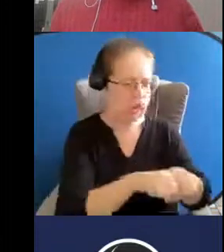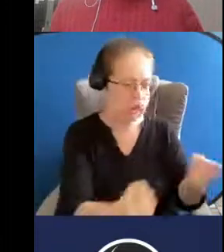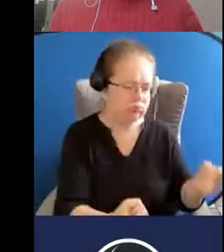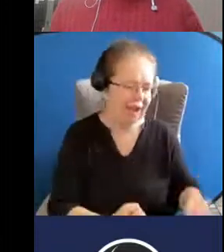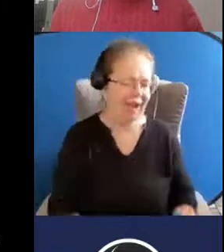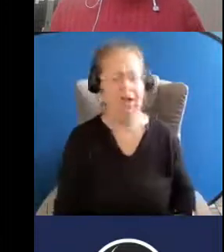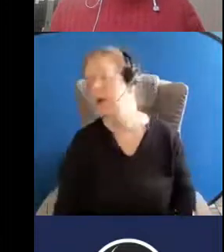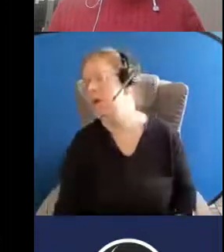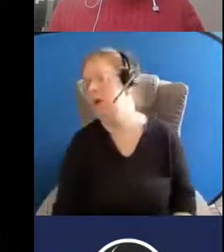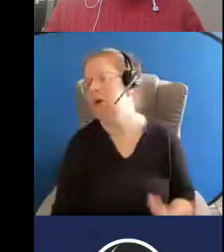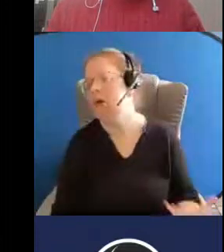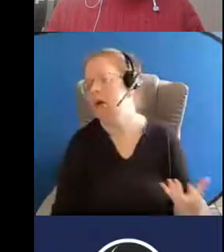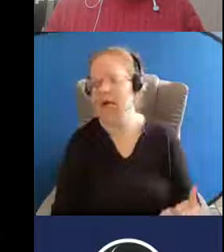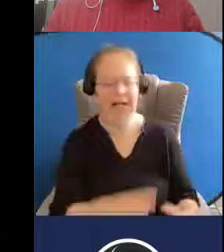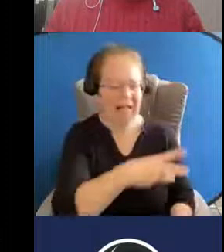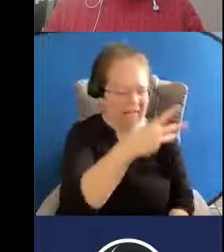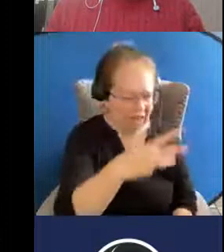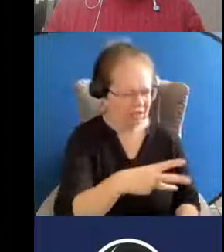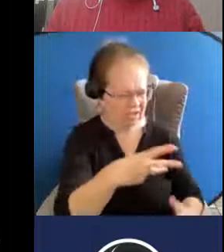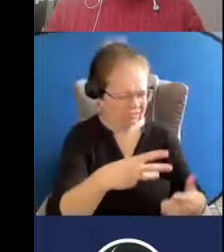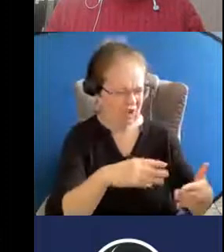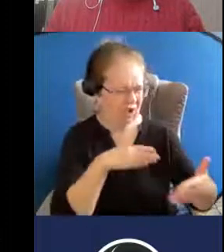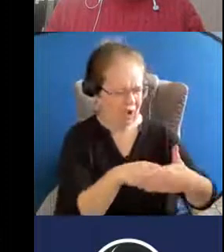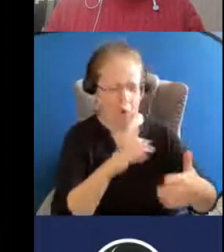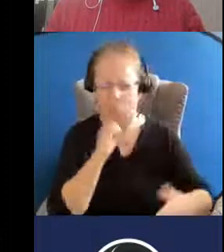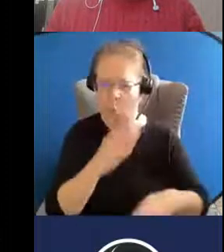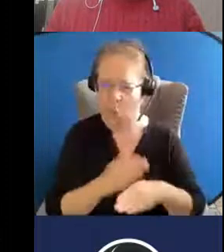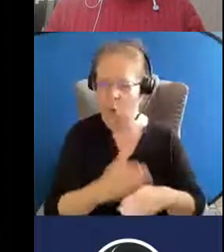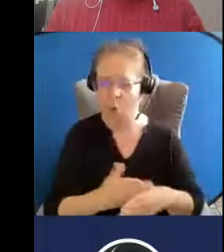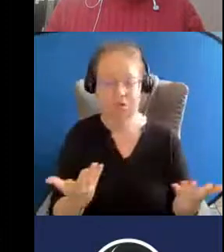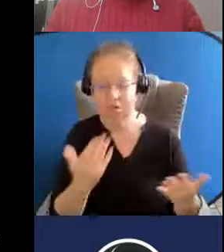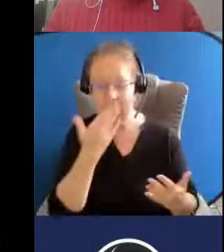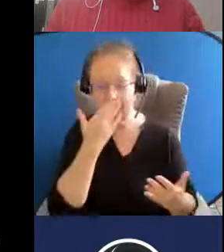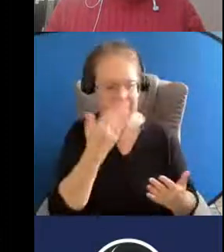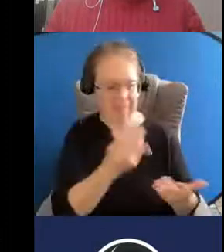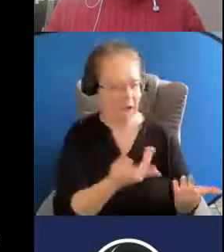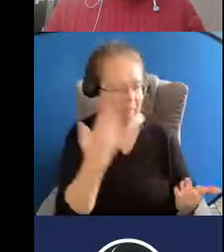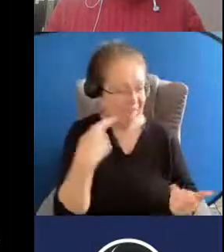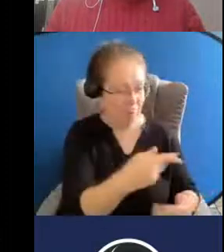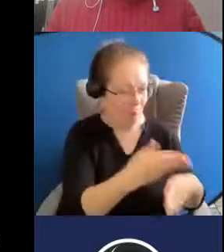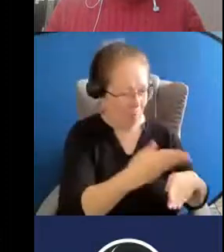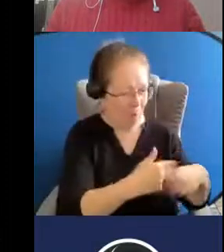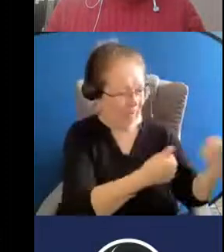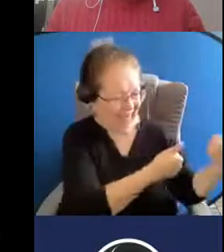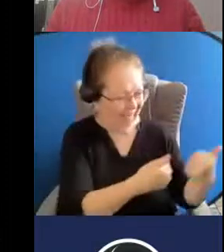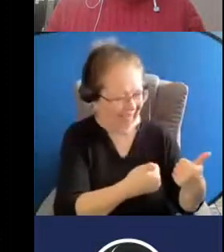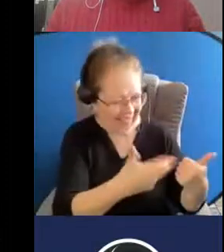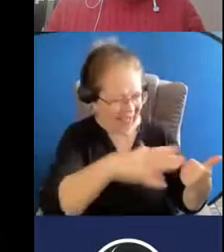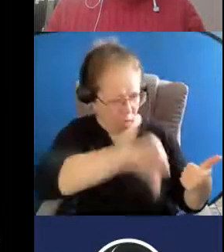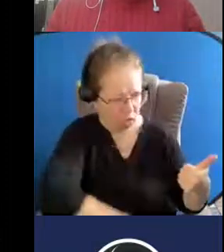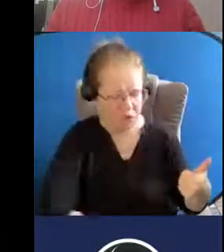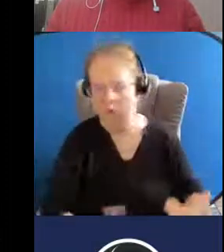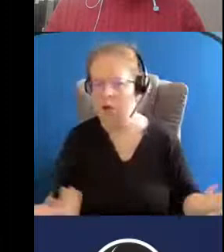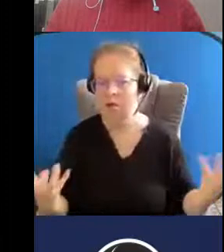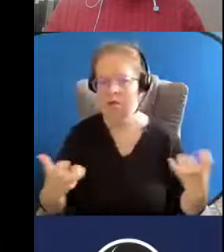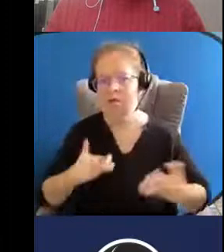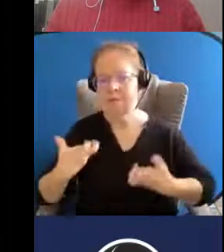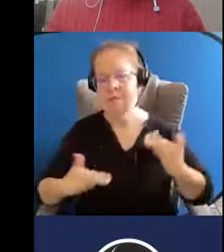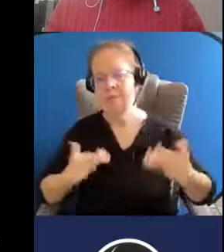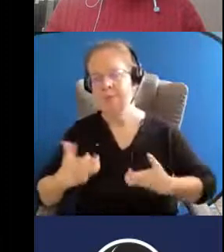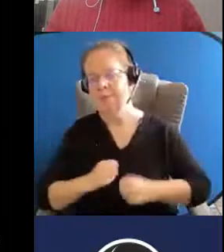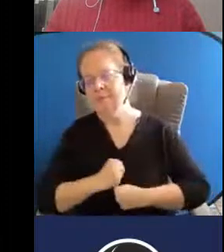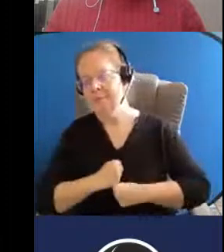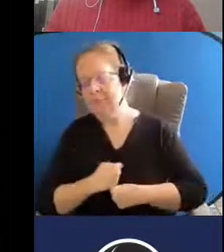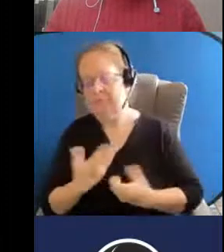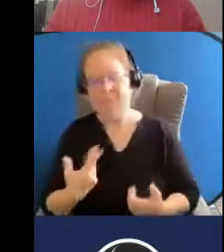you know, there was like a keystroke that had worked forever that didn't work anymore, right? And a lot of those things that I